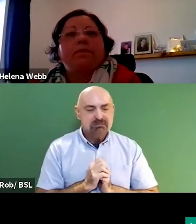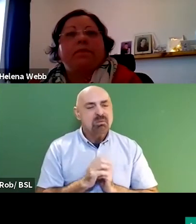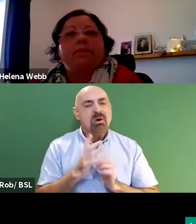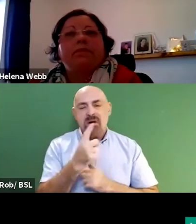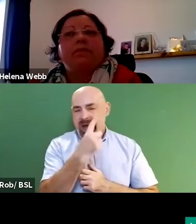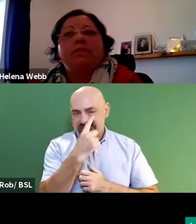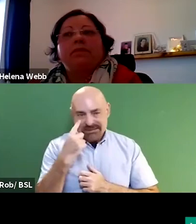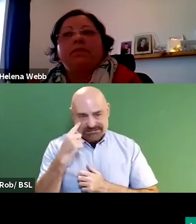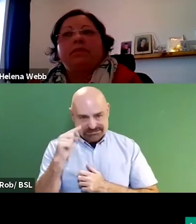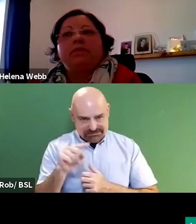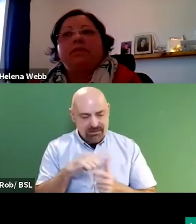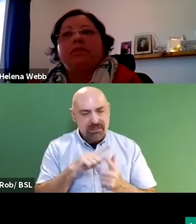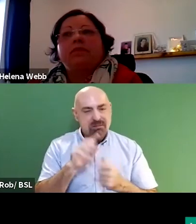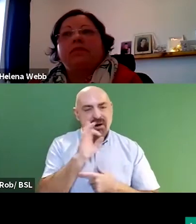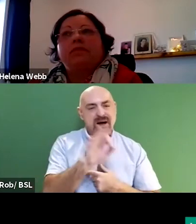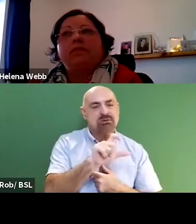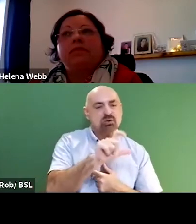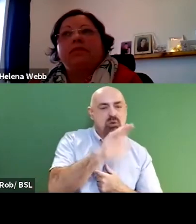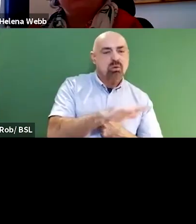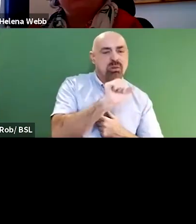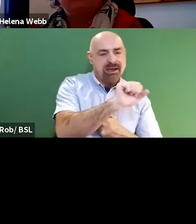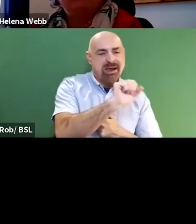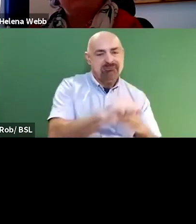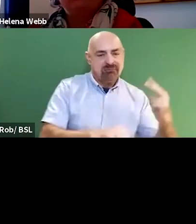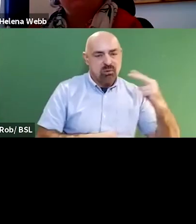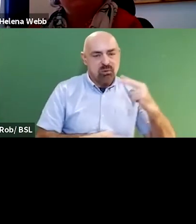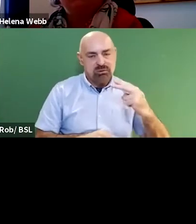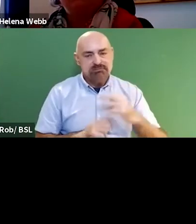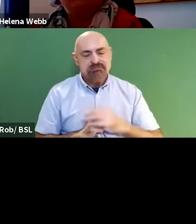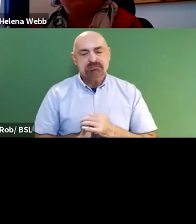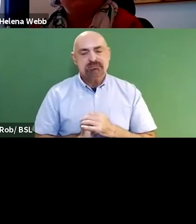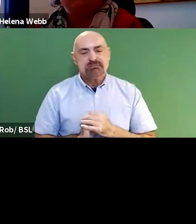to Cornwall for some of their insights.